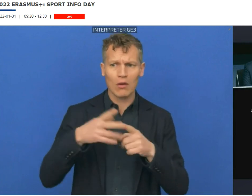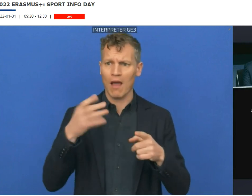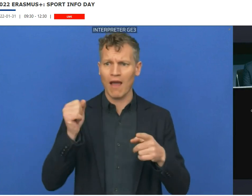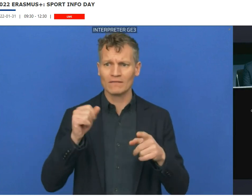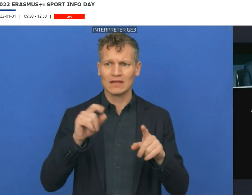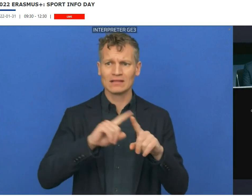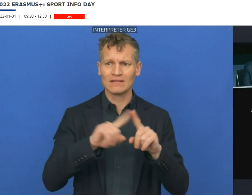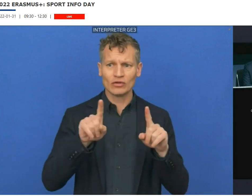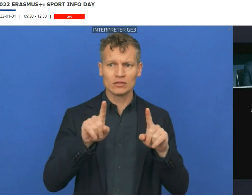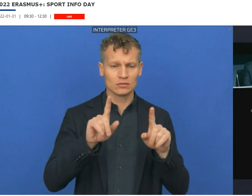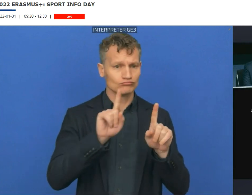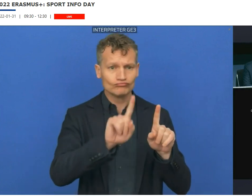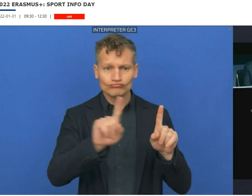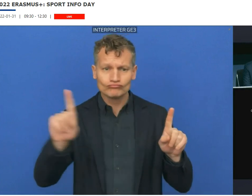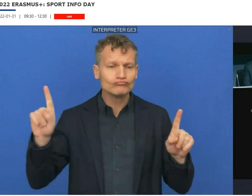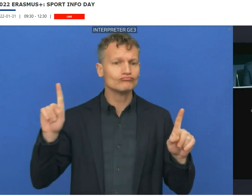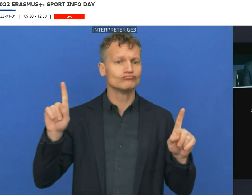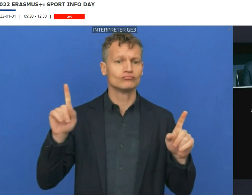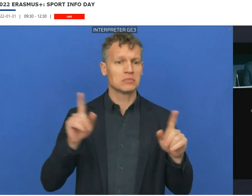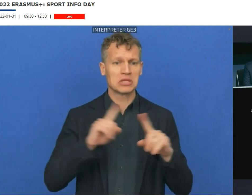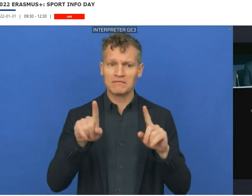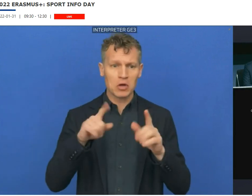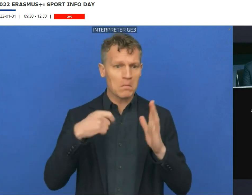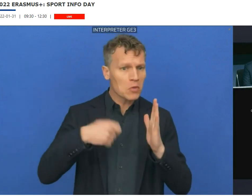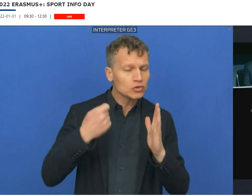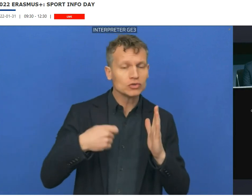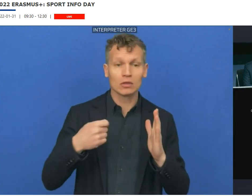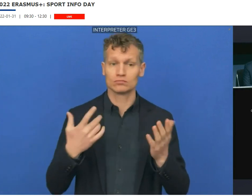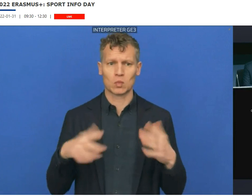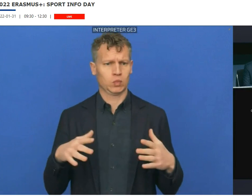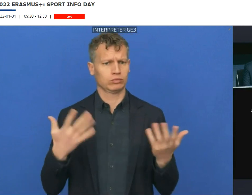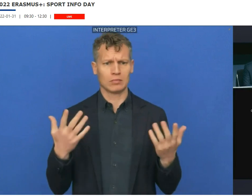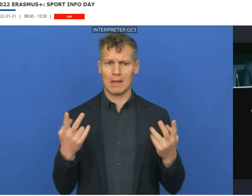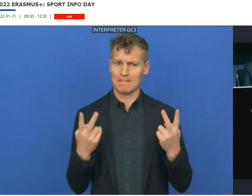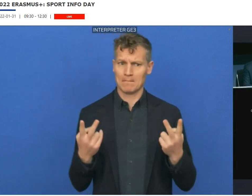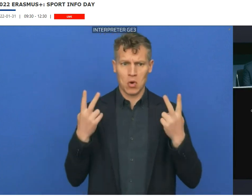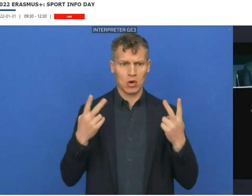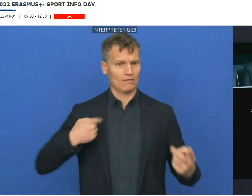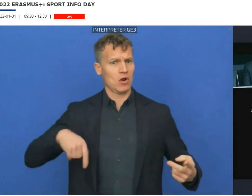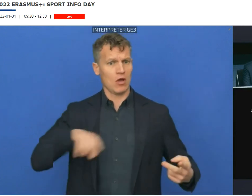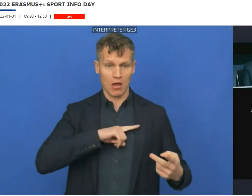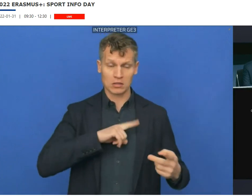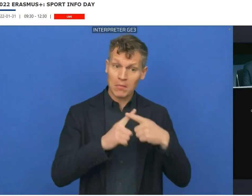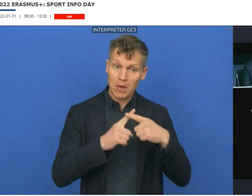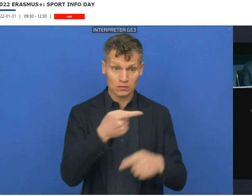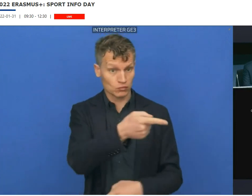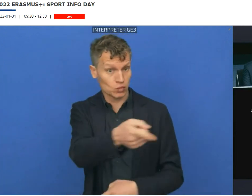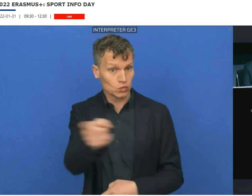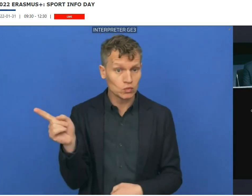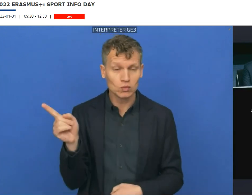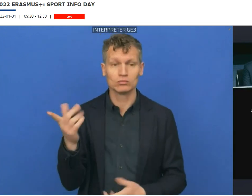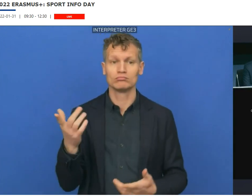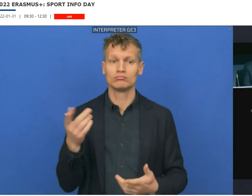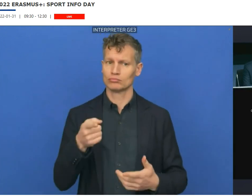develop their projects. So it's very important for us and for you that you make